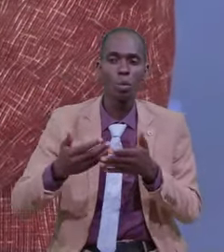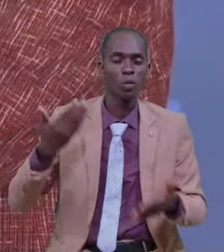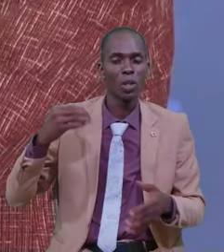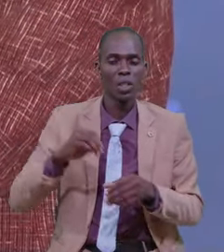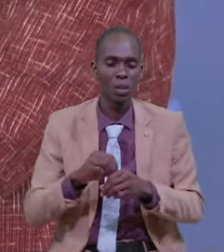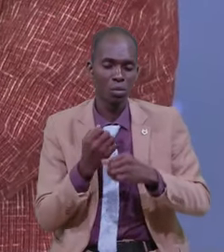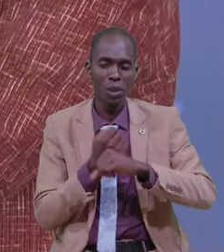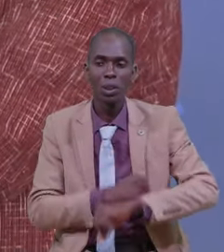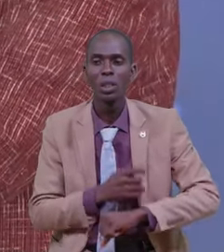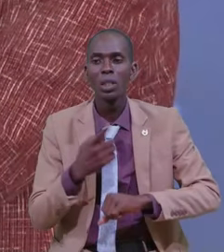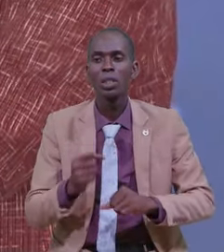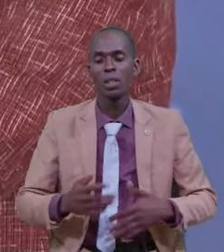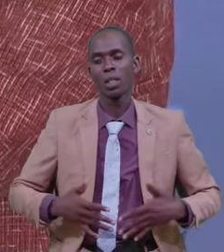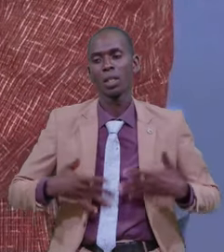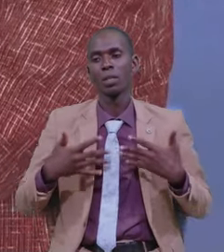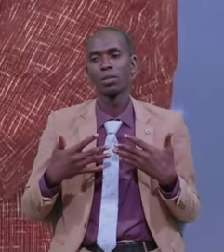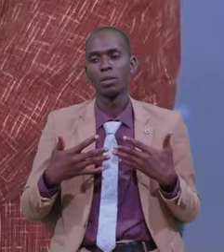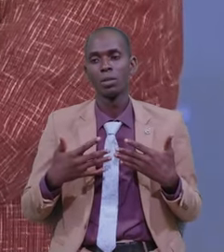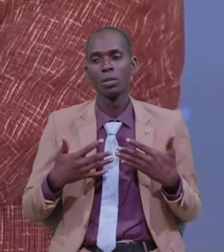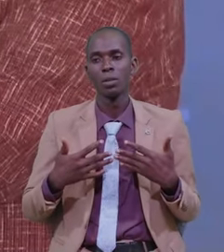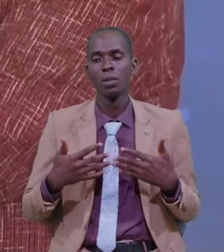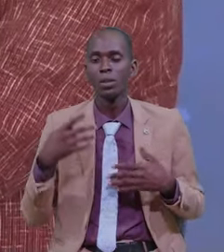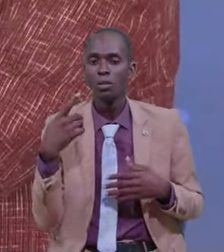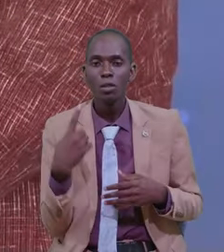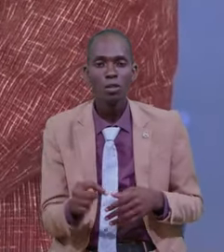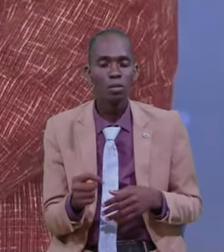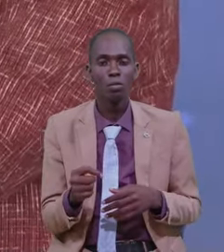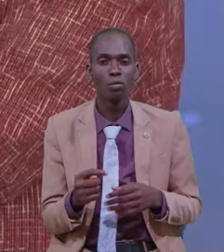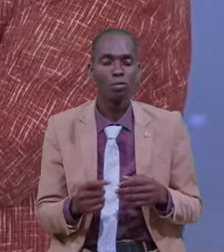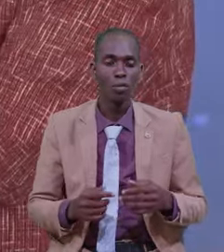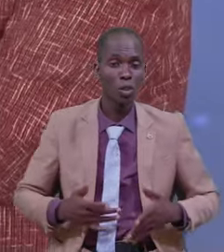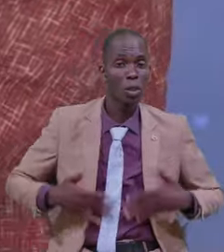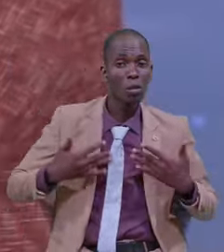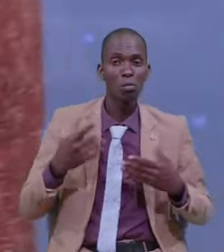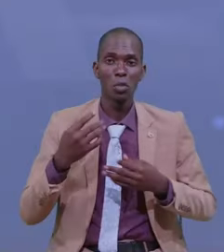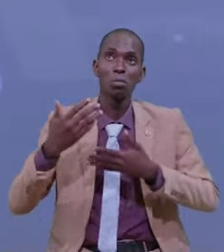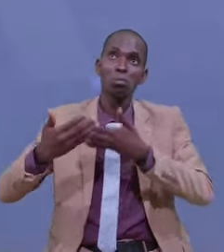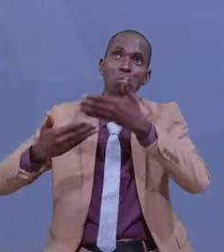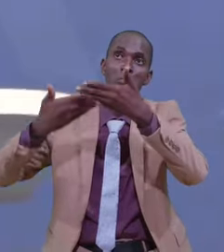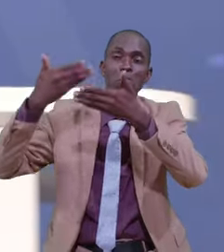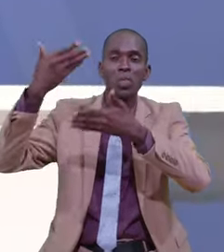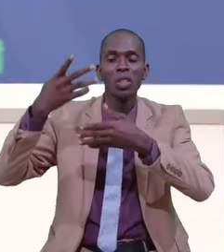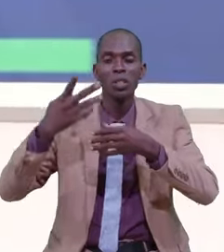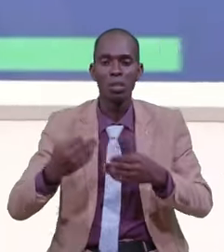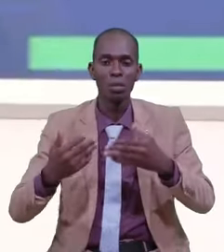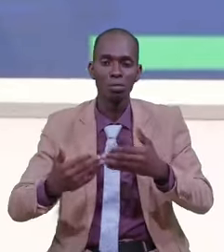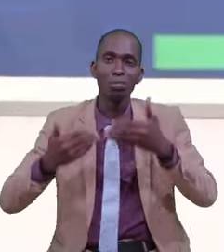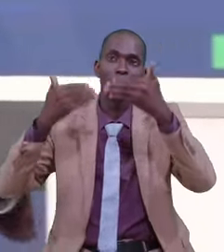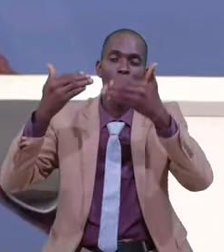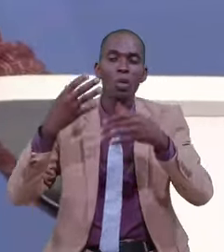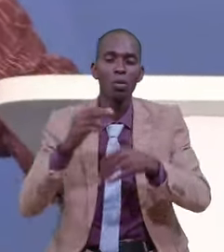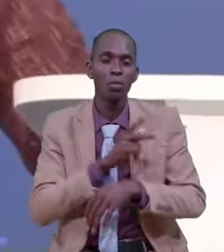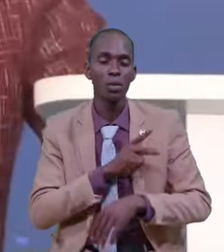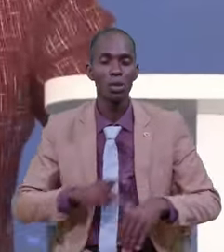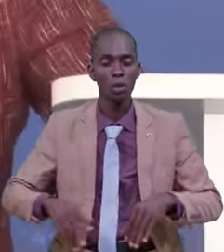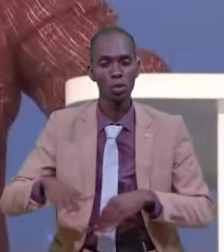the life, the livelihood, the progress, the promotion of the kingdom and the